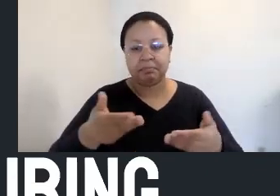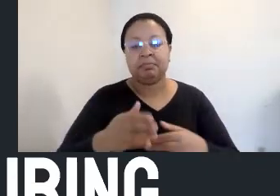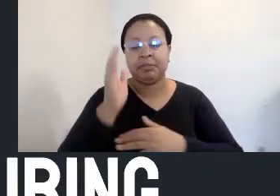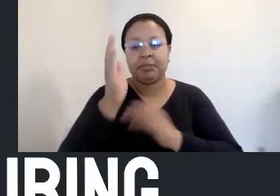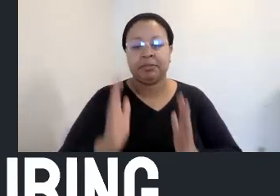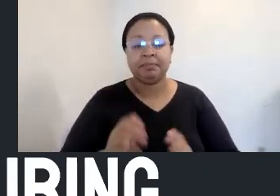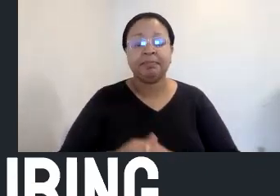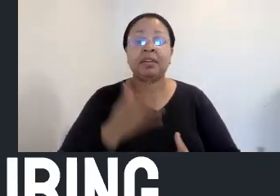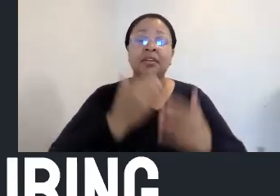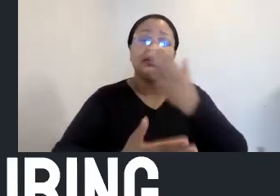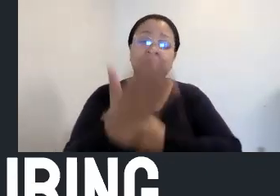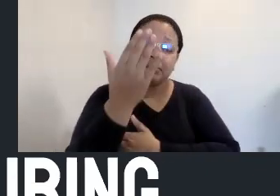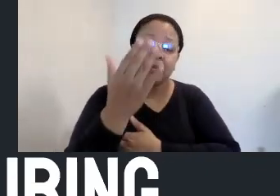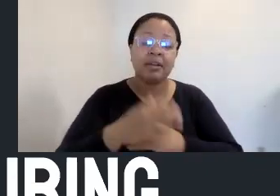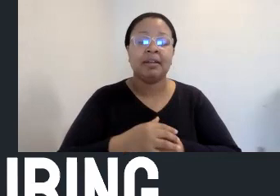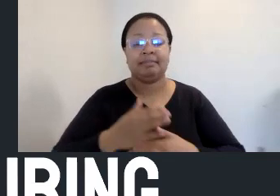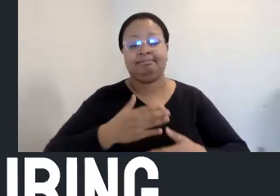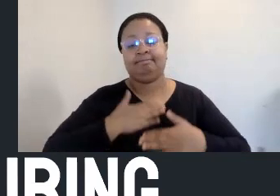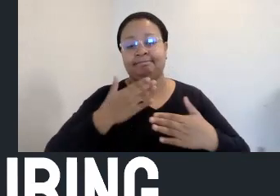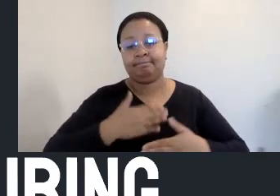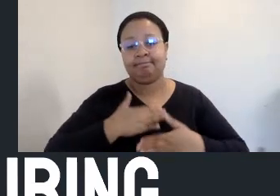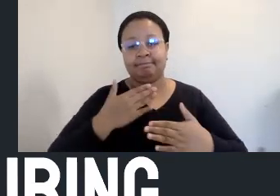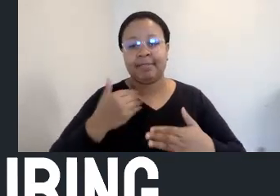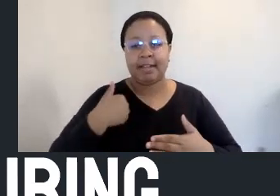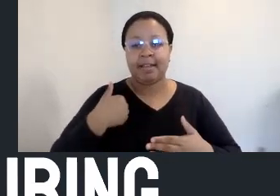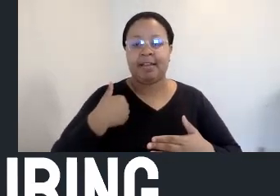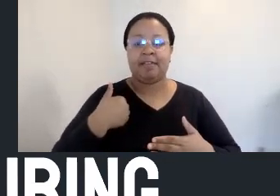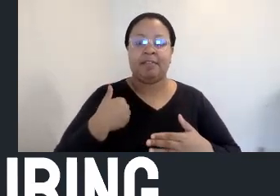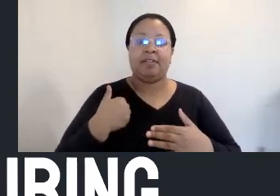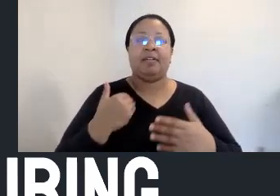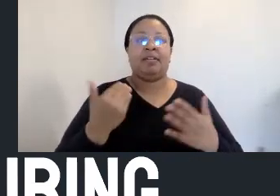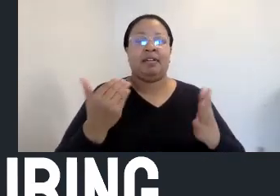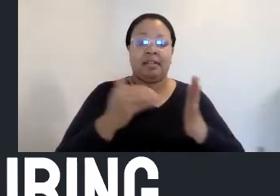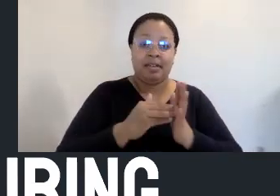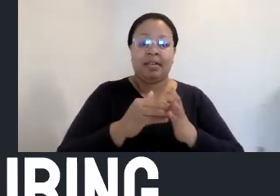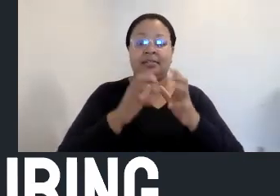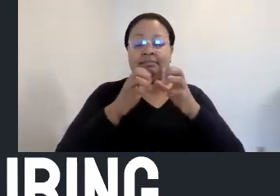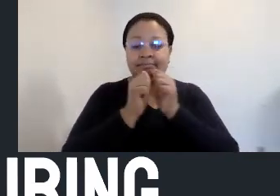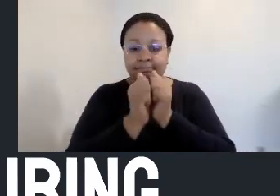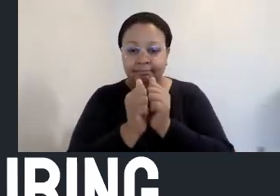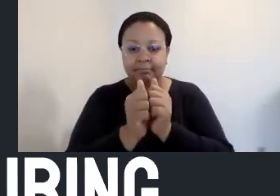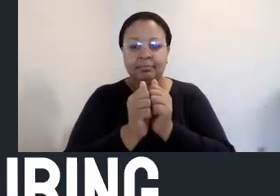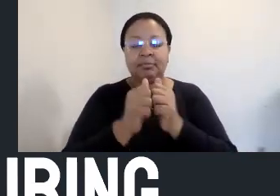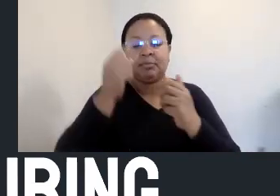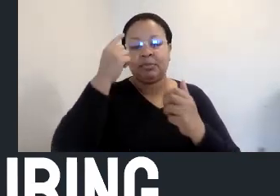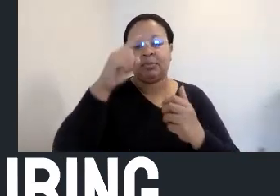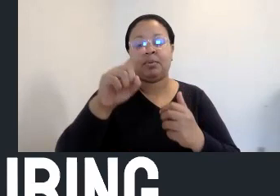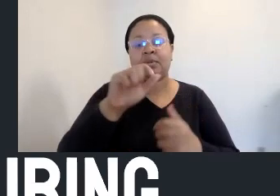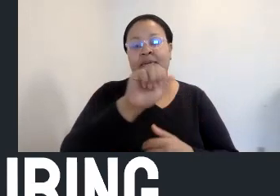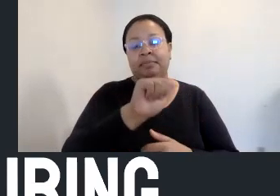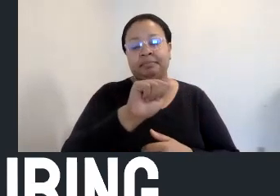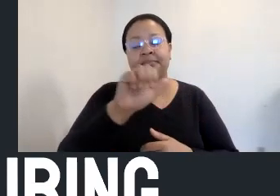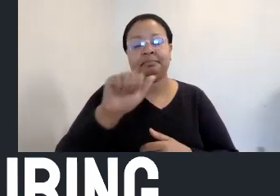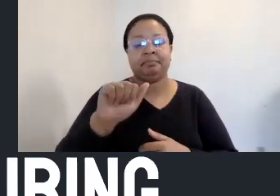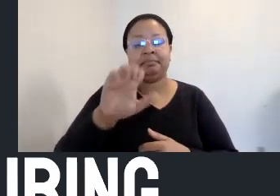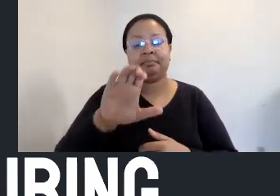morning, everybody. I'm glad to have another session of our African American Conference on Disabilities. If